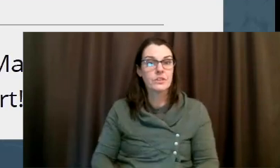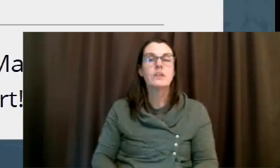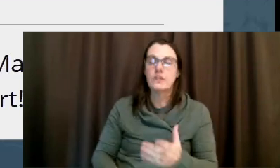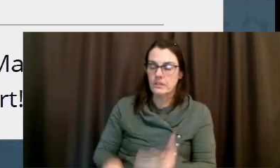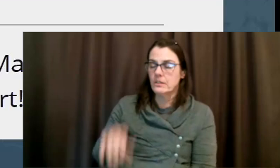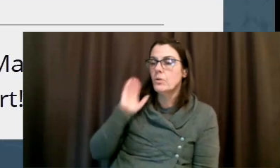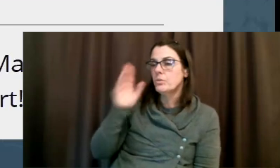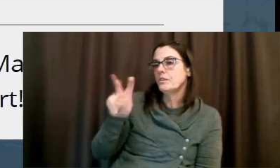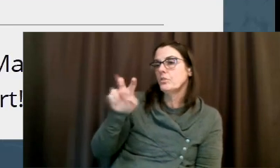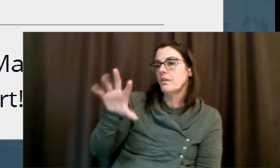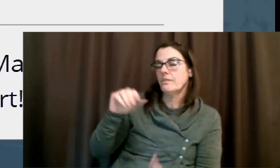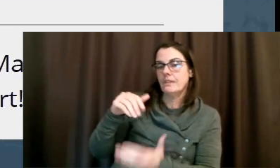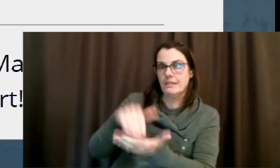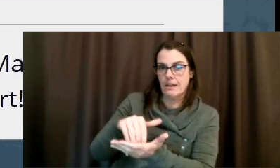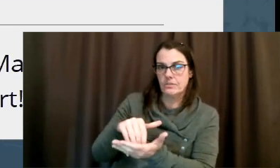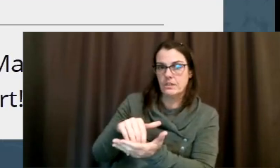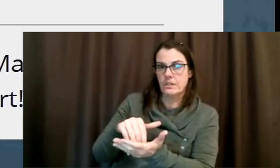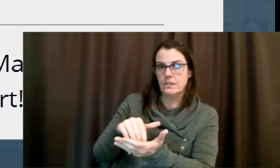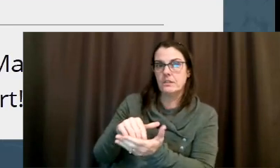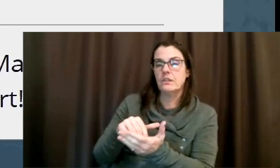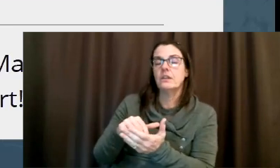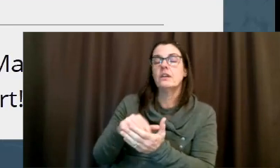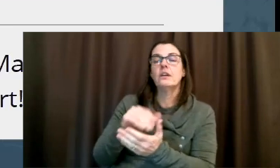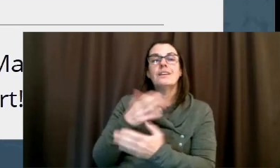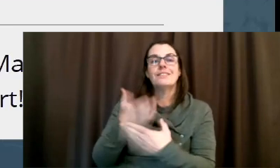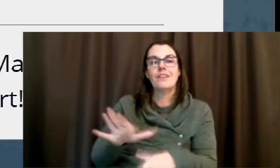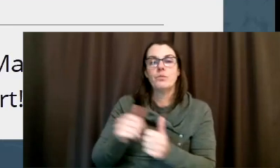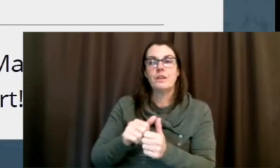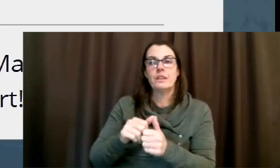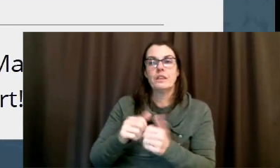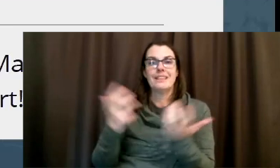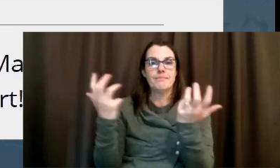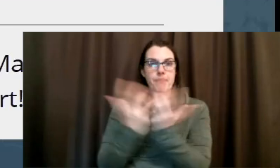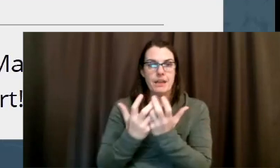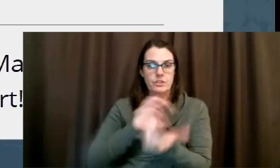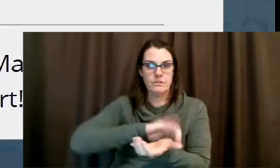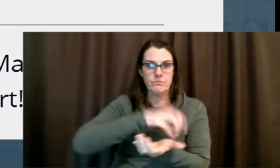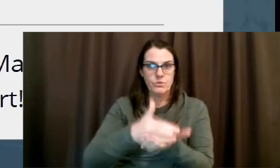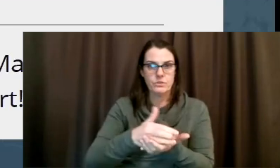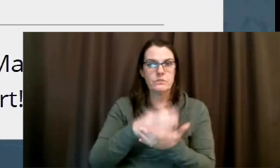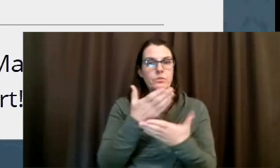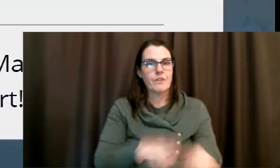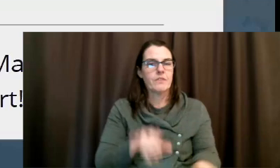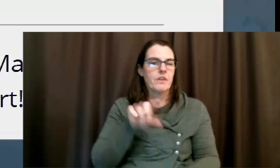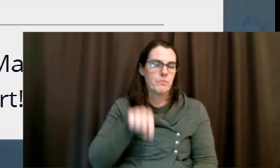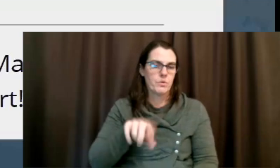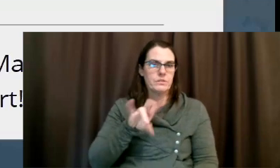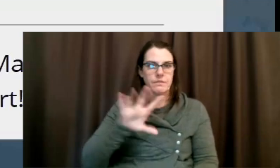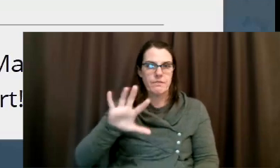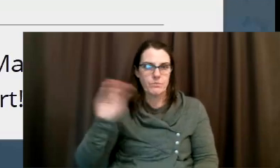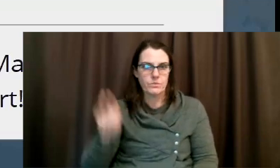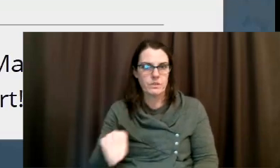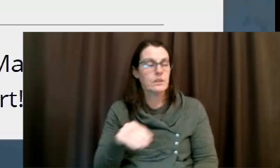the matching portion that the agency is providing. So divided by 0.75 or 75%, we would get a total project cost